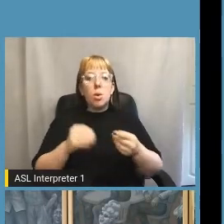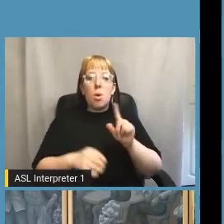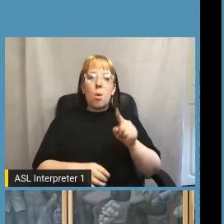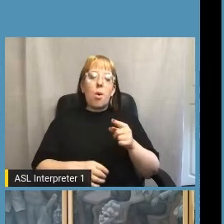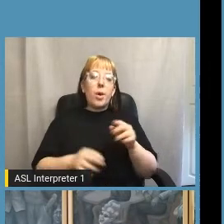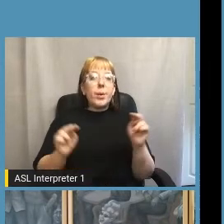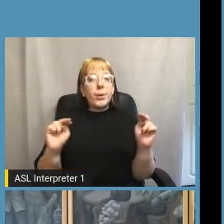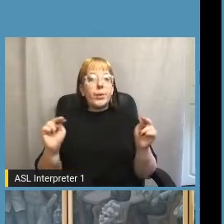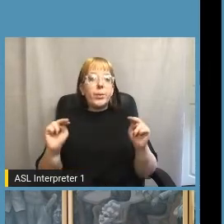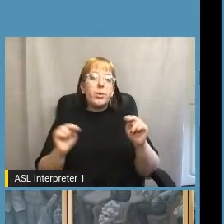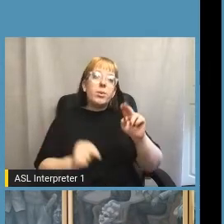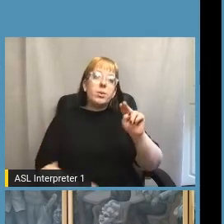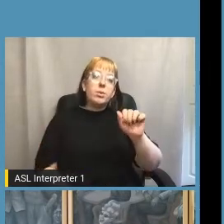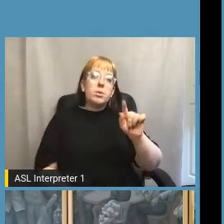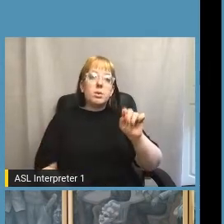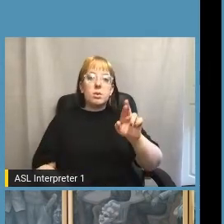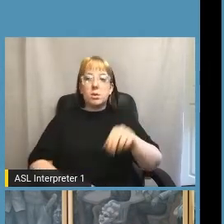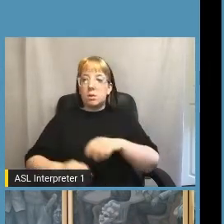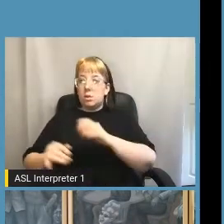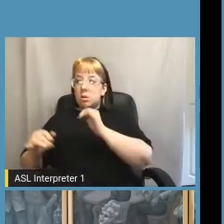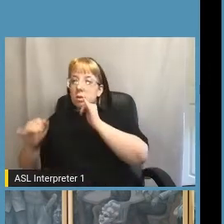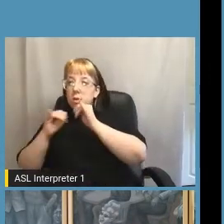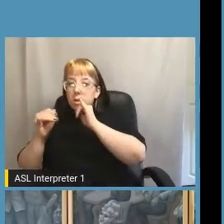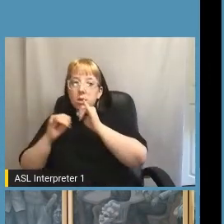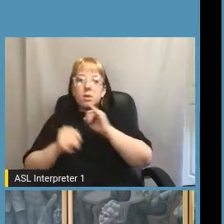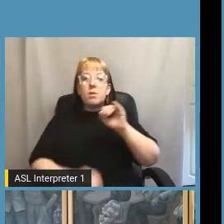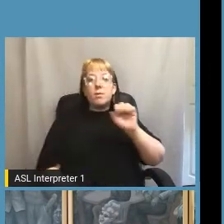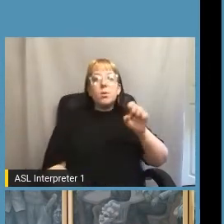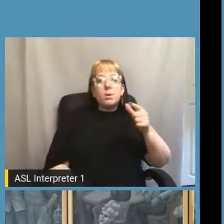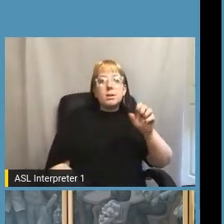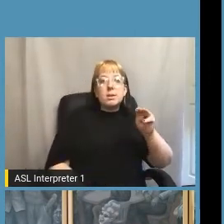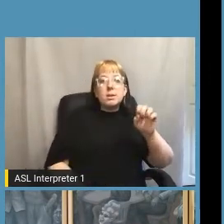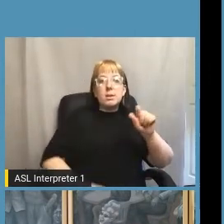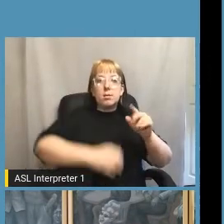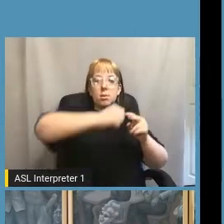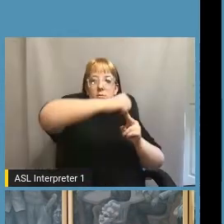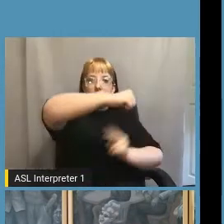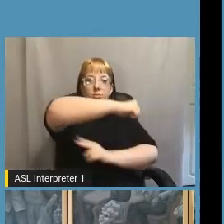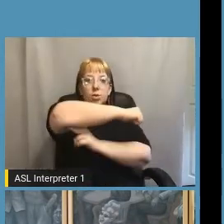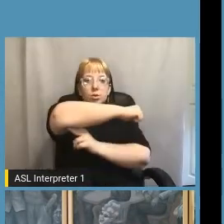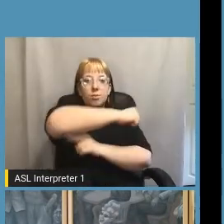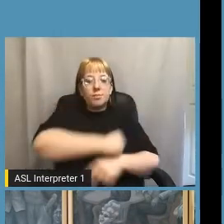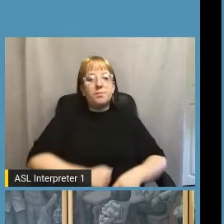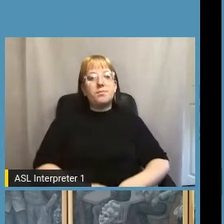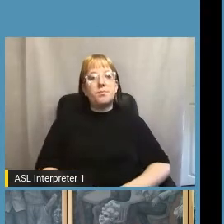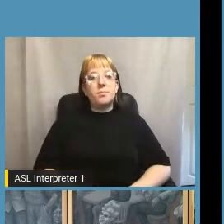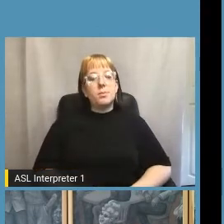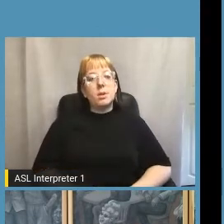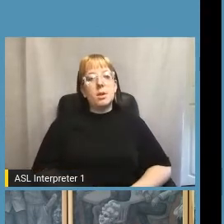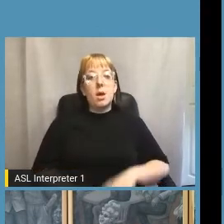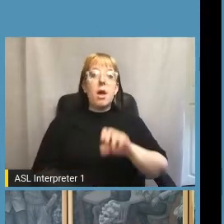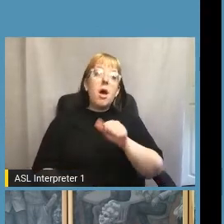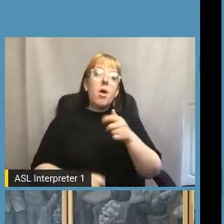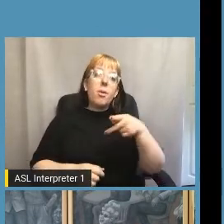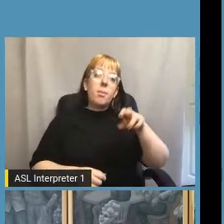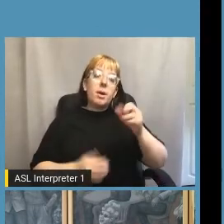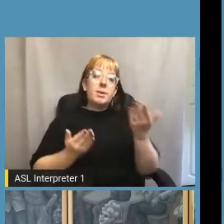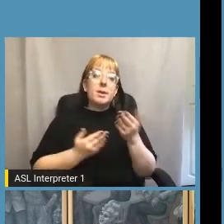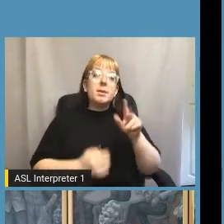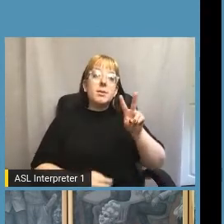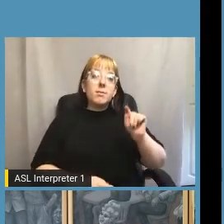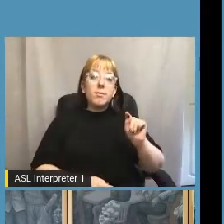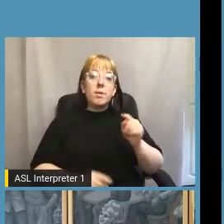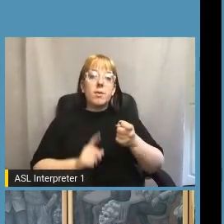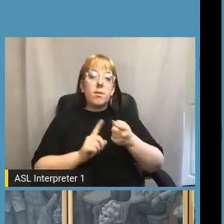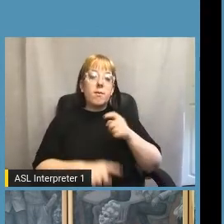who sort of bridges your interviews and your segments? That's where we have gone with. There's another podcast here in Vermont from the Vermont Folklife Center